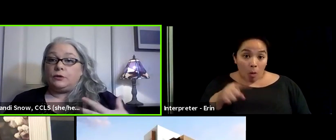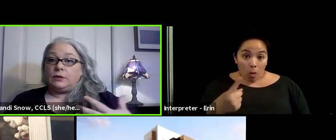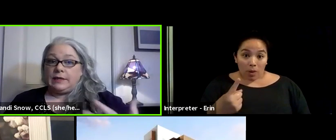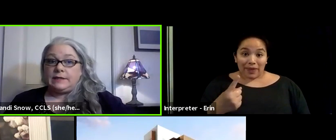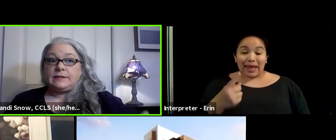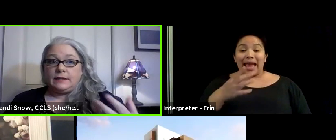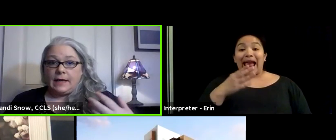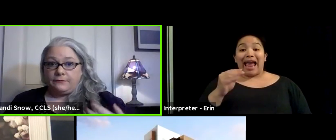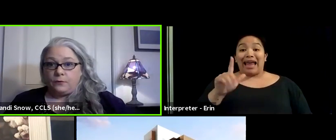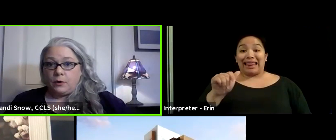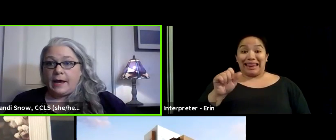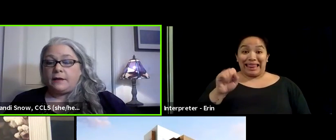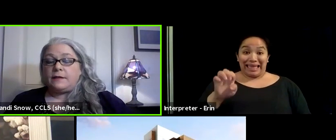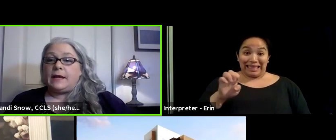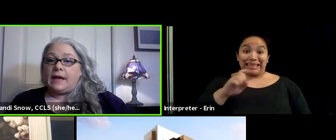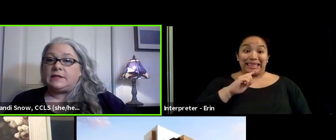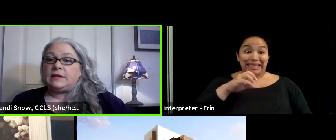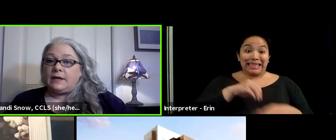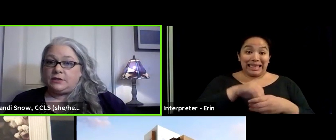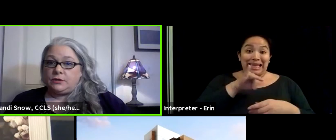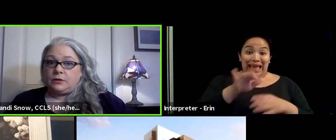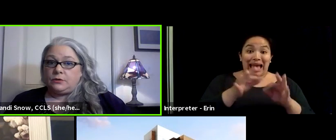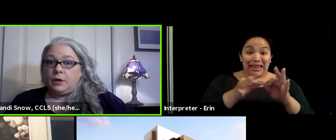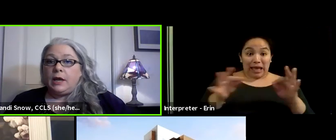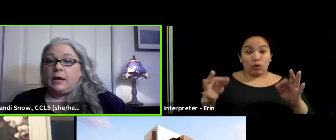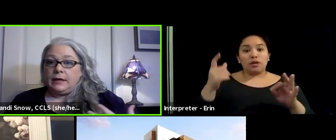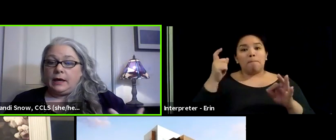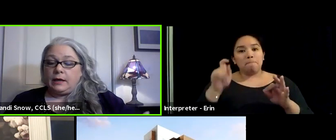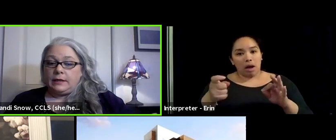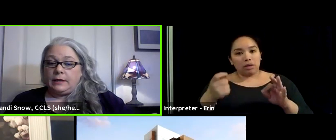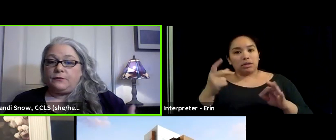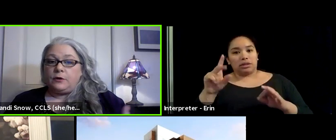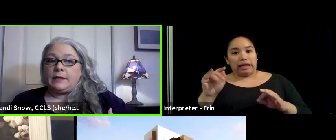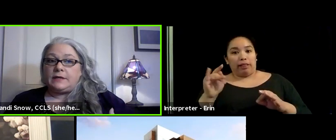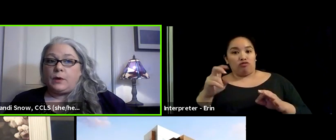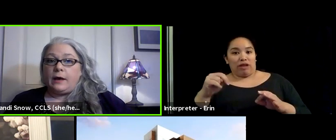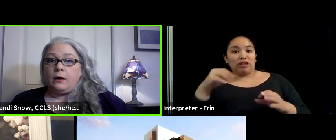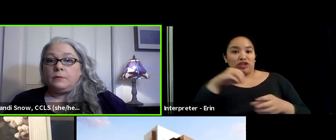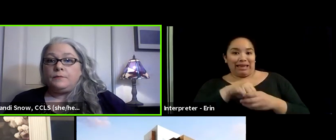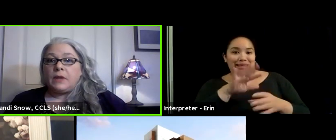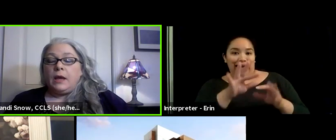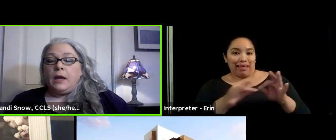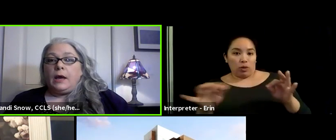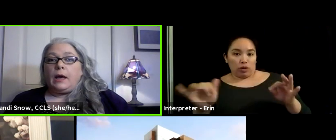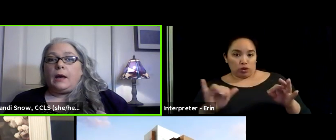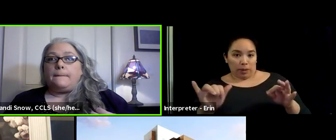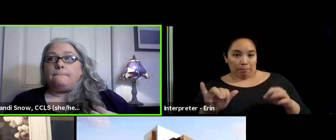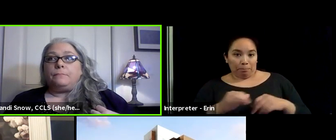you had your lease in that format, then they have to give that to you in that format as well.